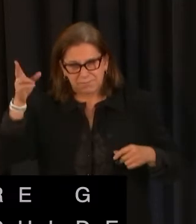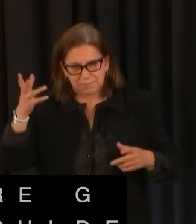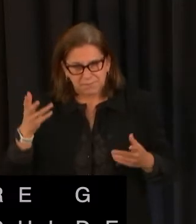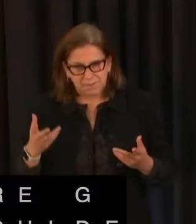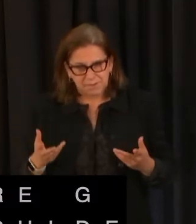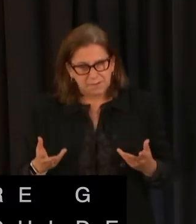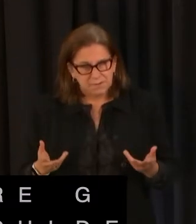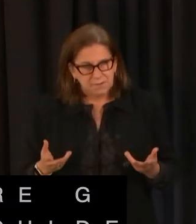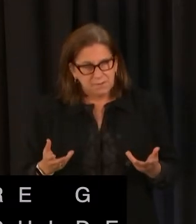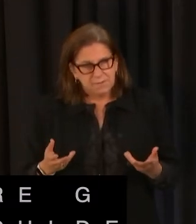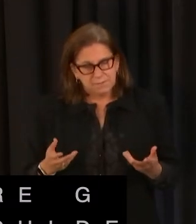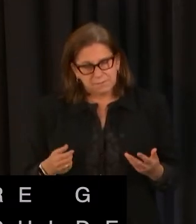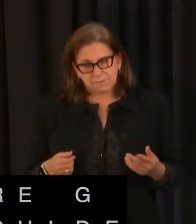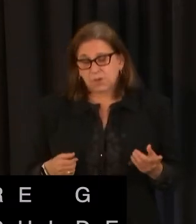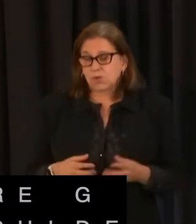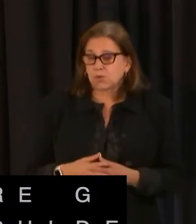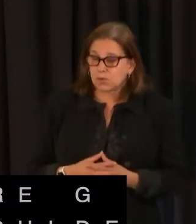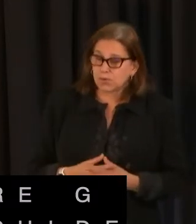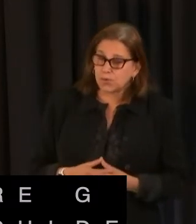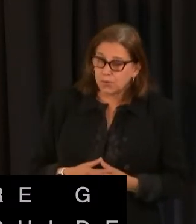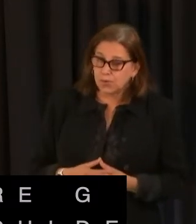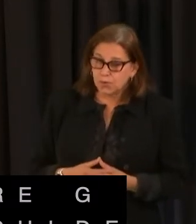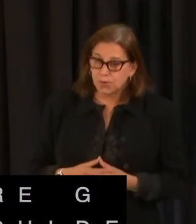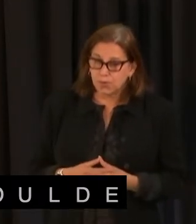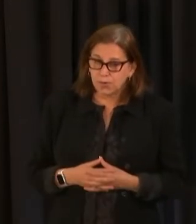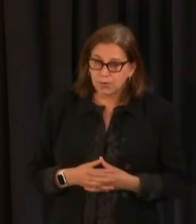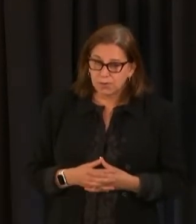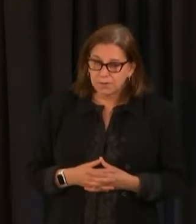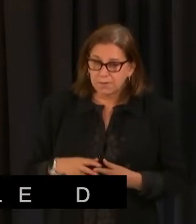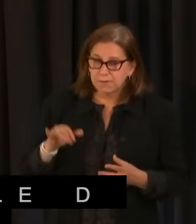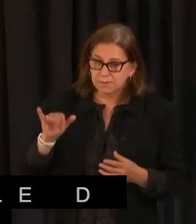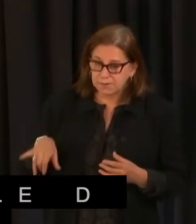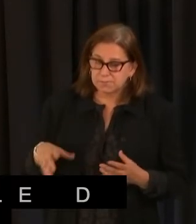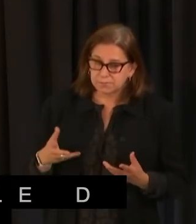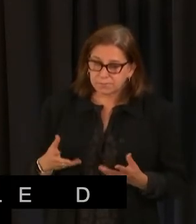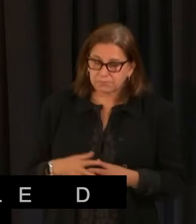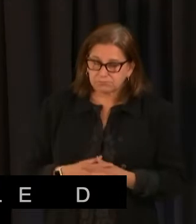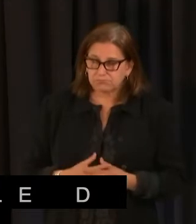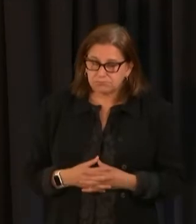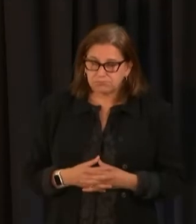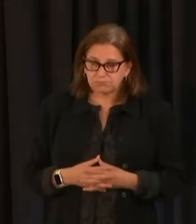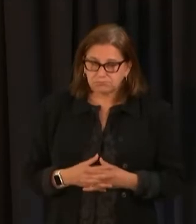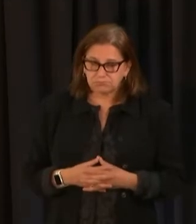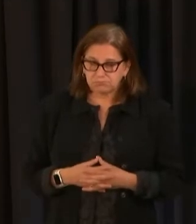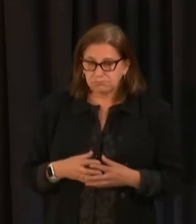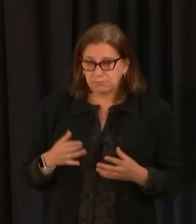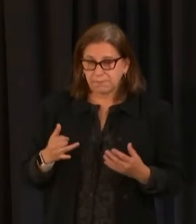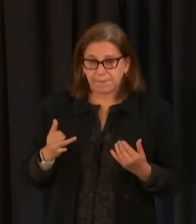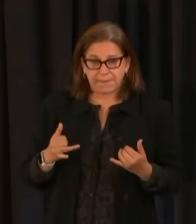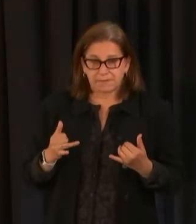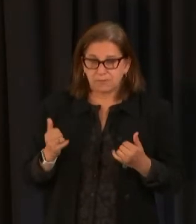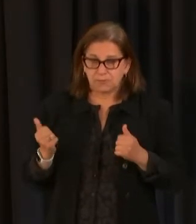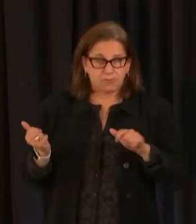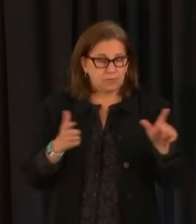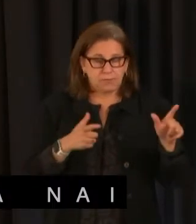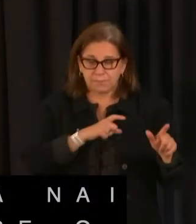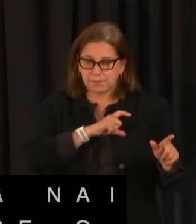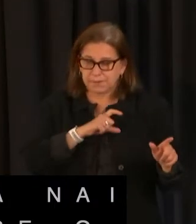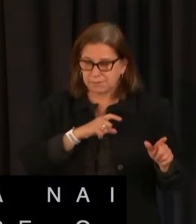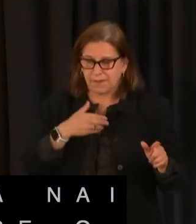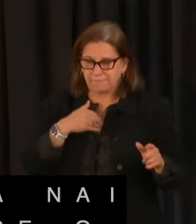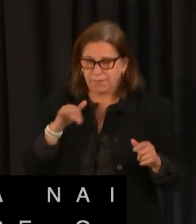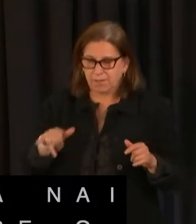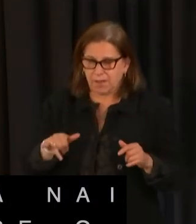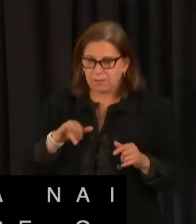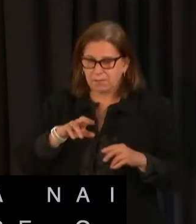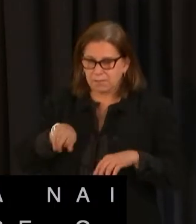this week? I think as a nation, I think that's the posture of law enforcement and